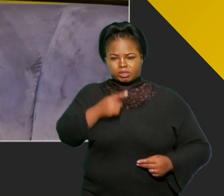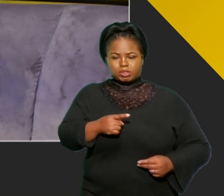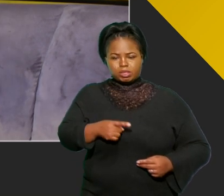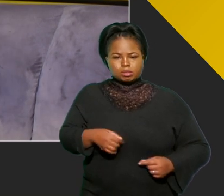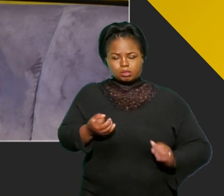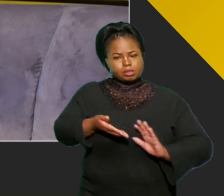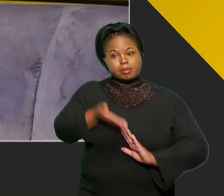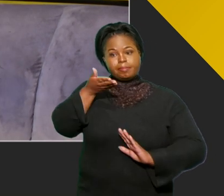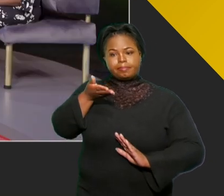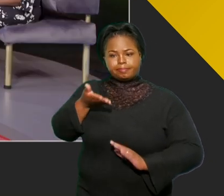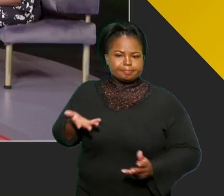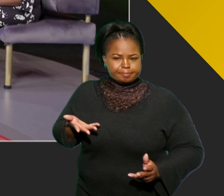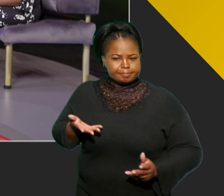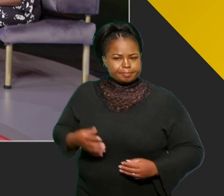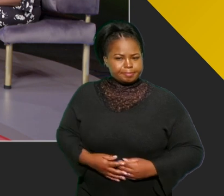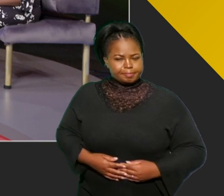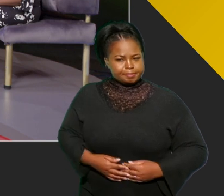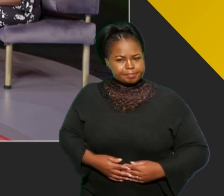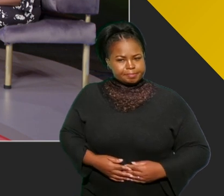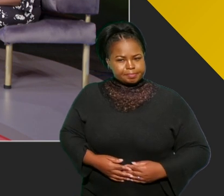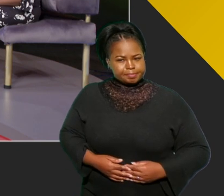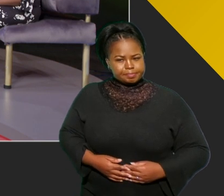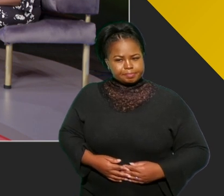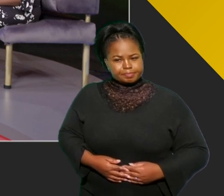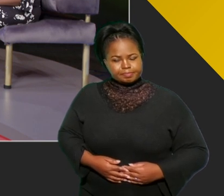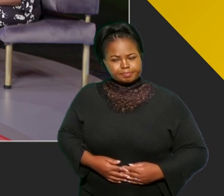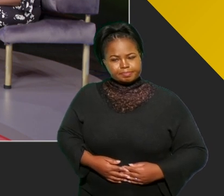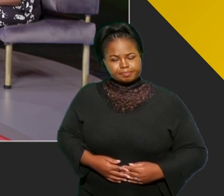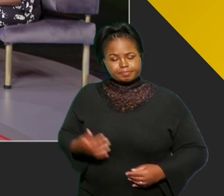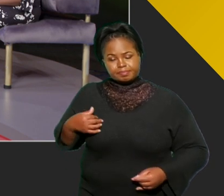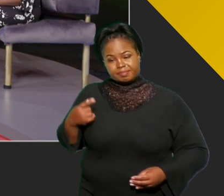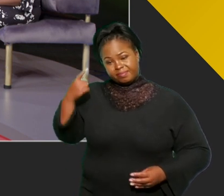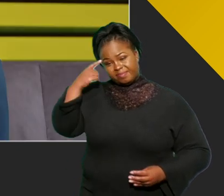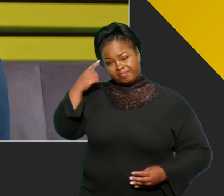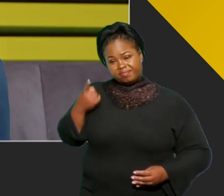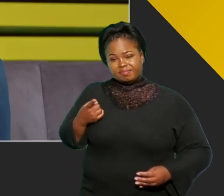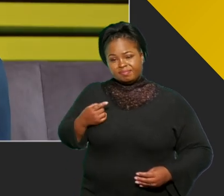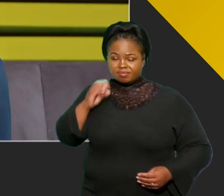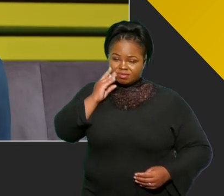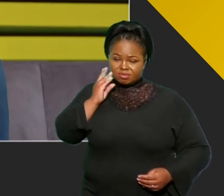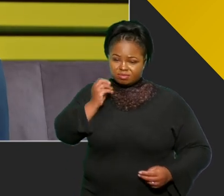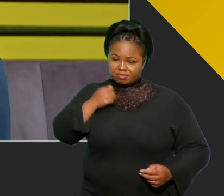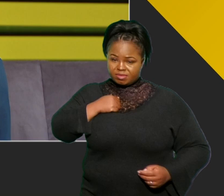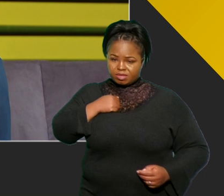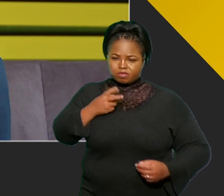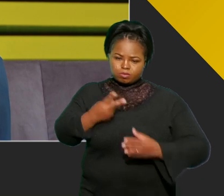sudden increase of rent? I think in the cases that I've been exposed to, they're